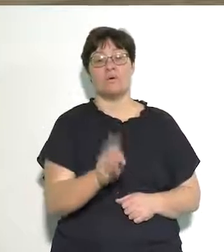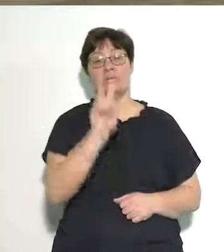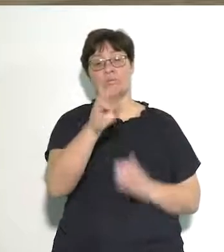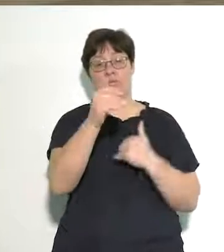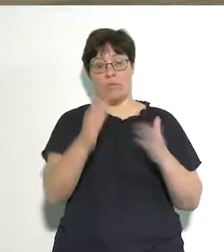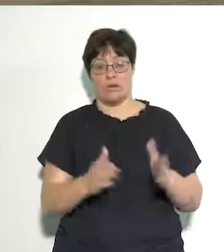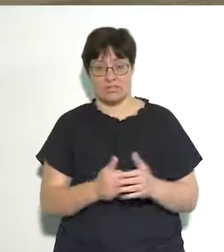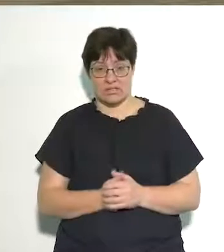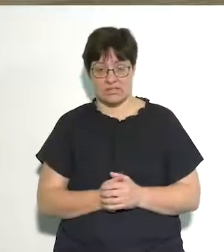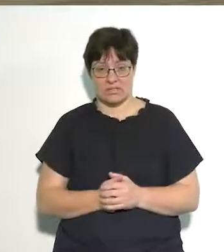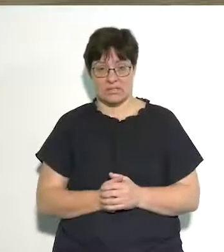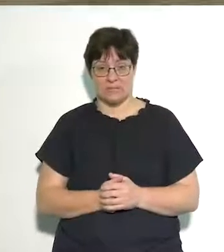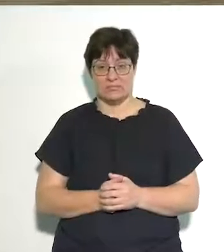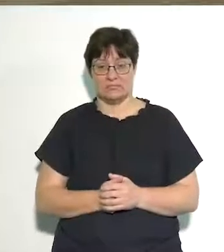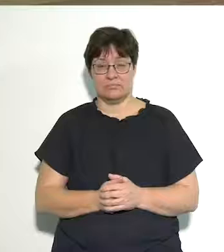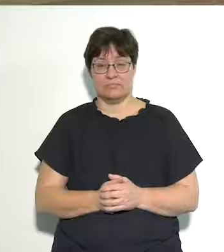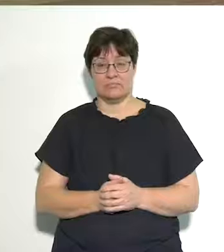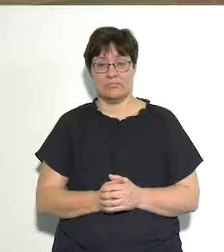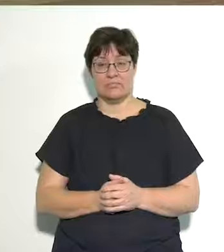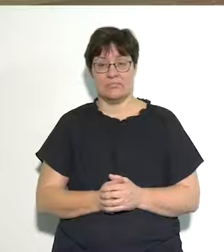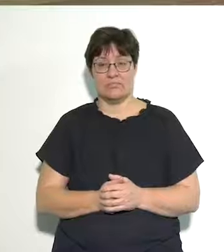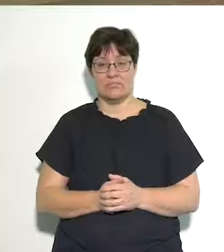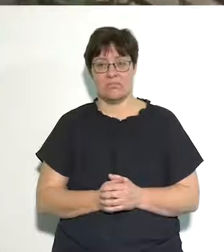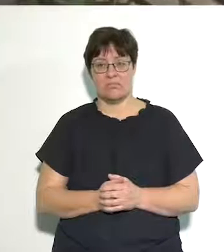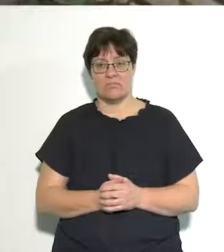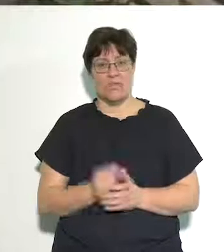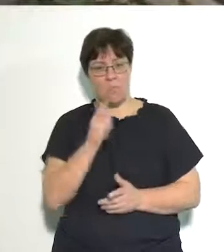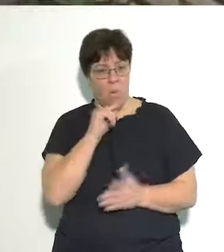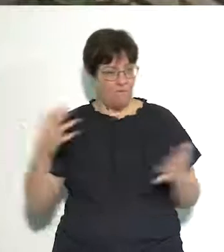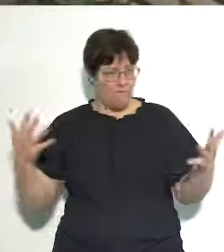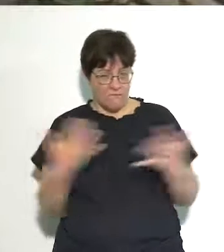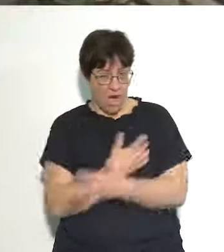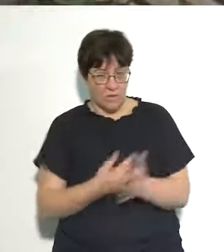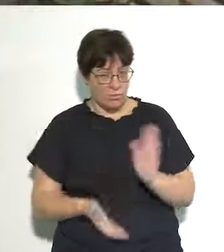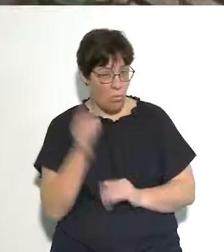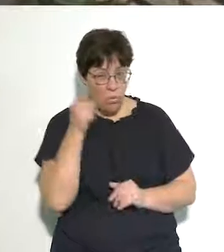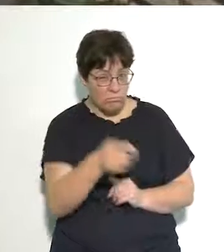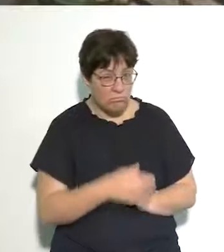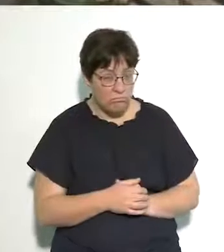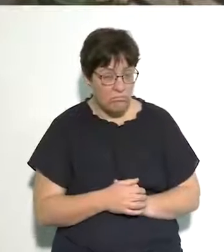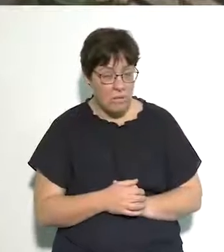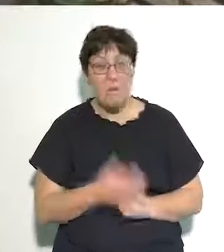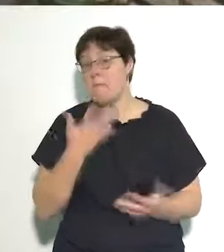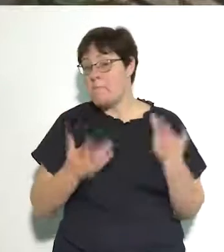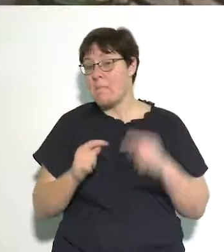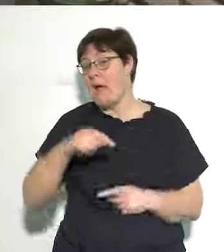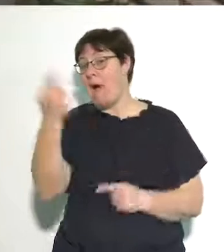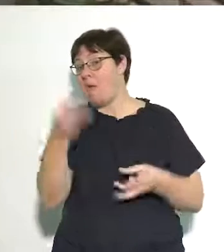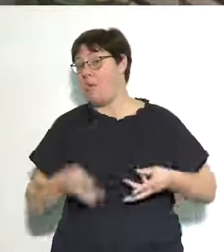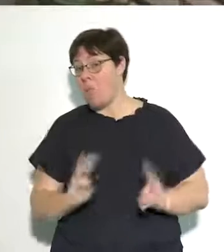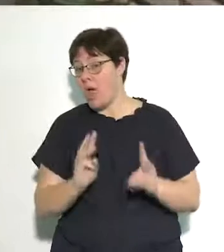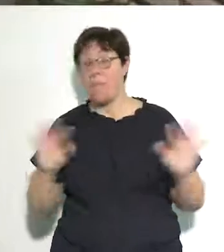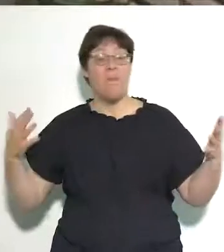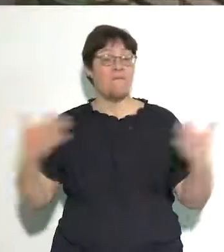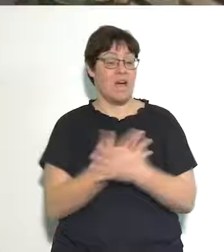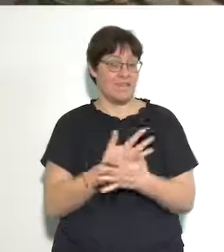to move forward 2 blocks. You can ask children, was that the quickest way to get there? Was there a quicker